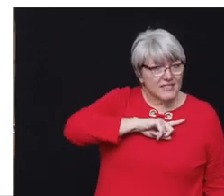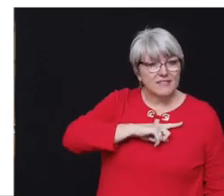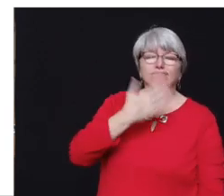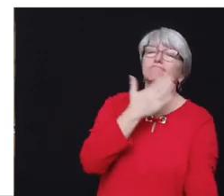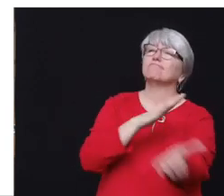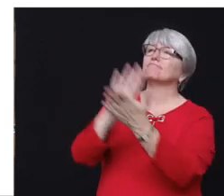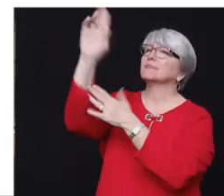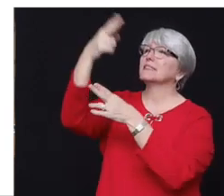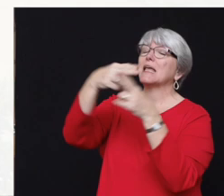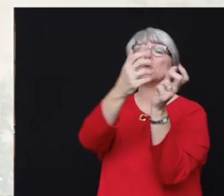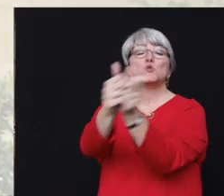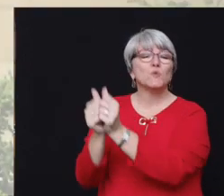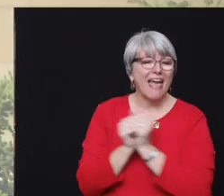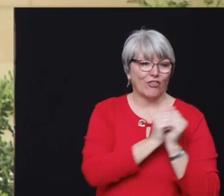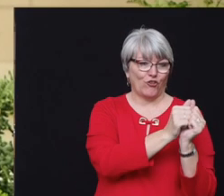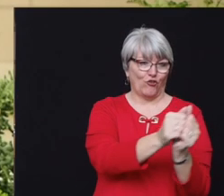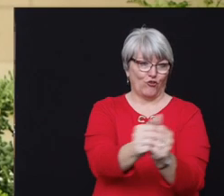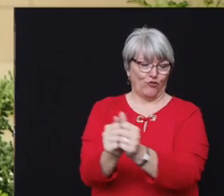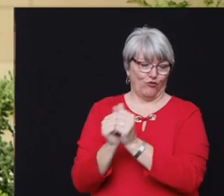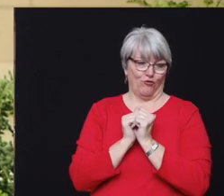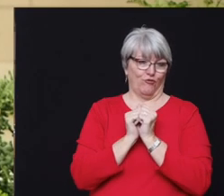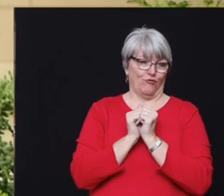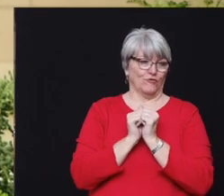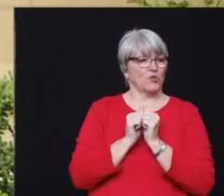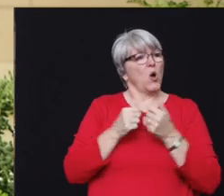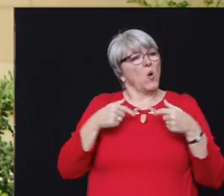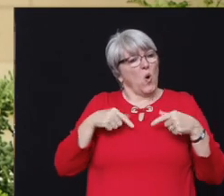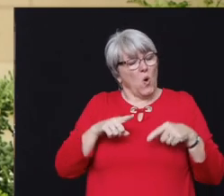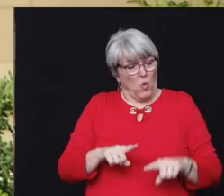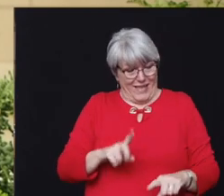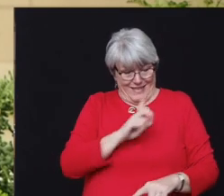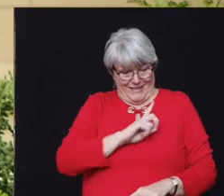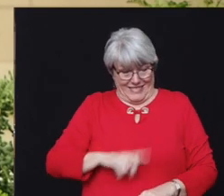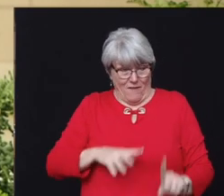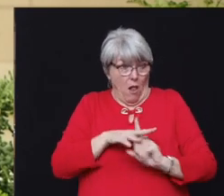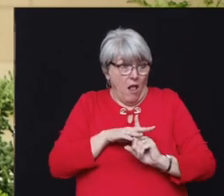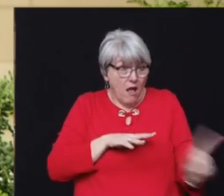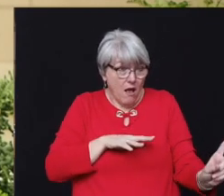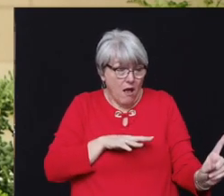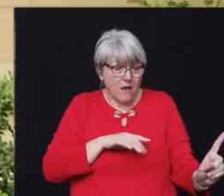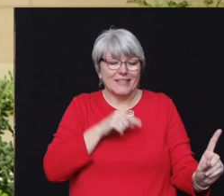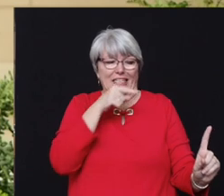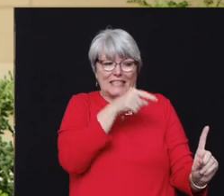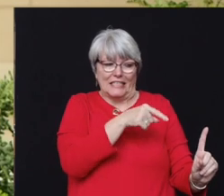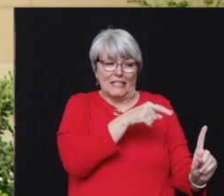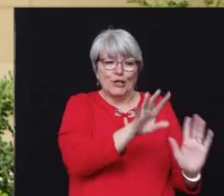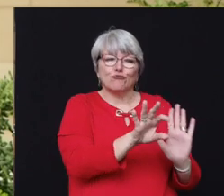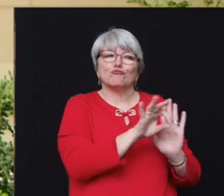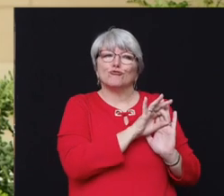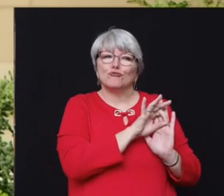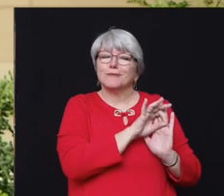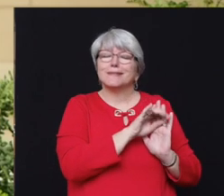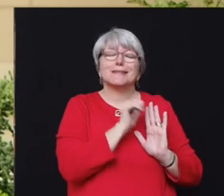name together." So when on the run, David chooses to